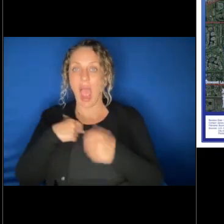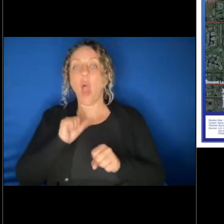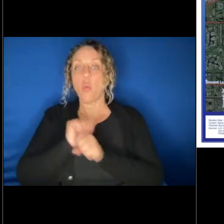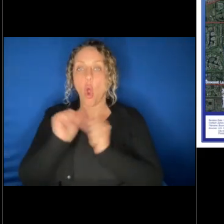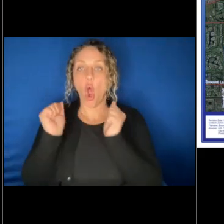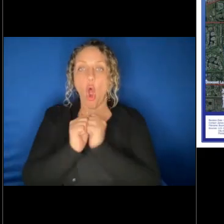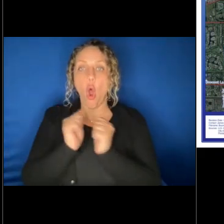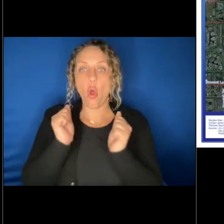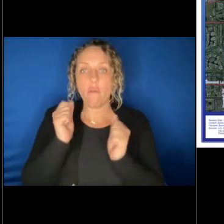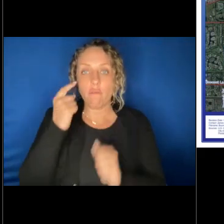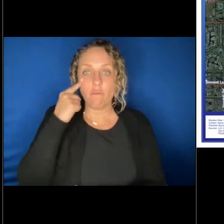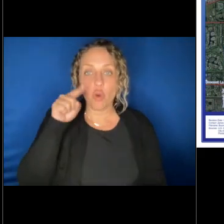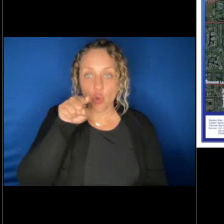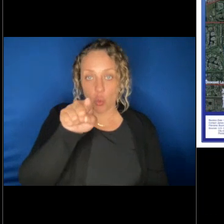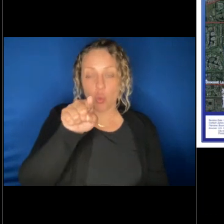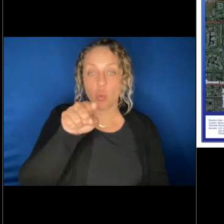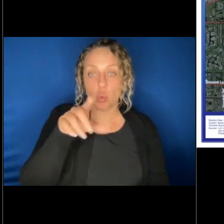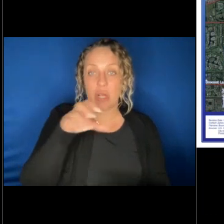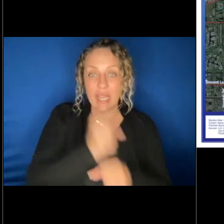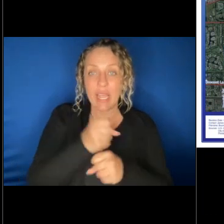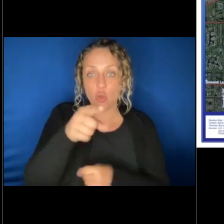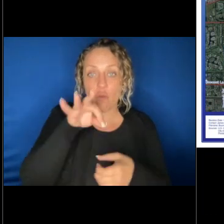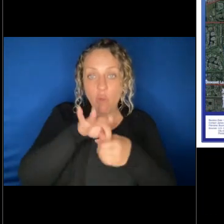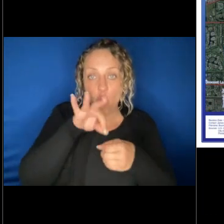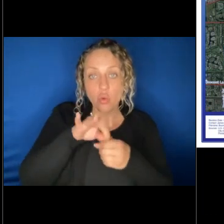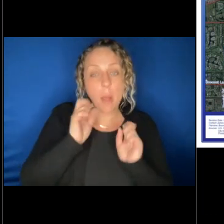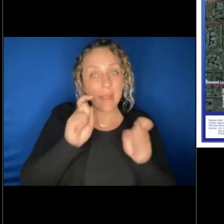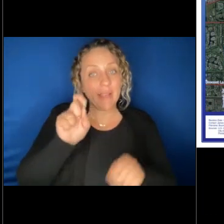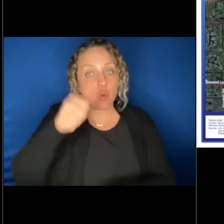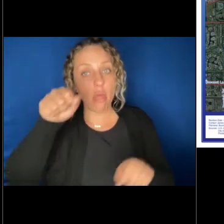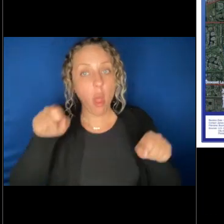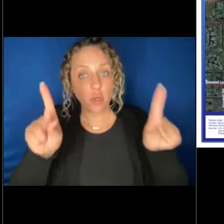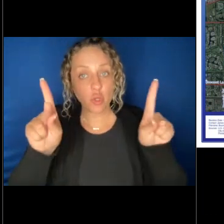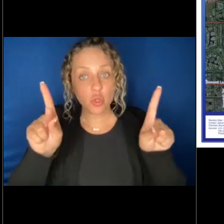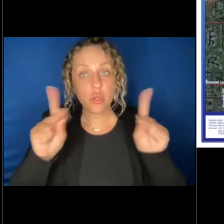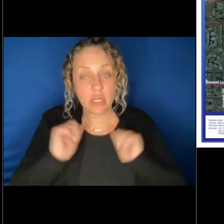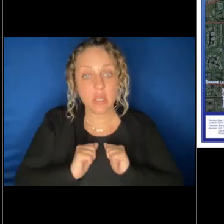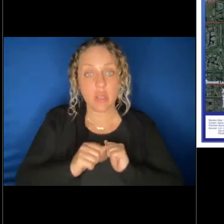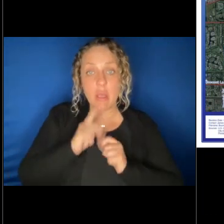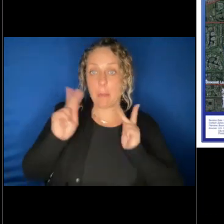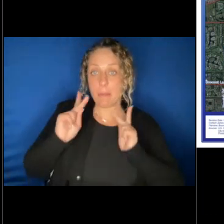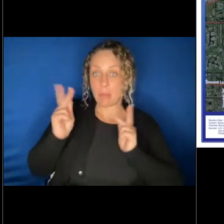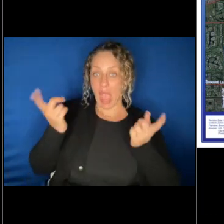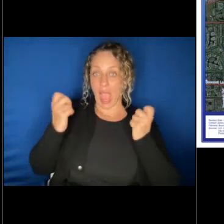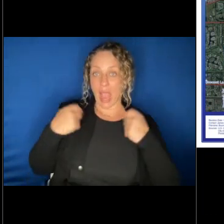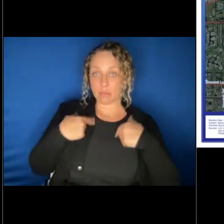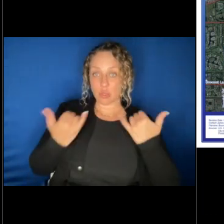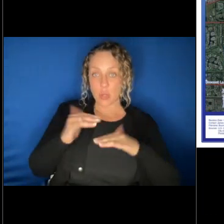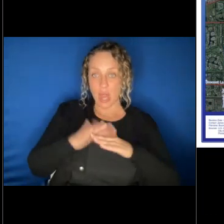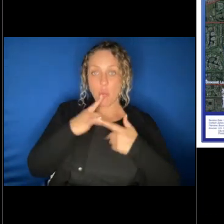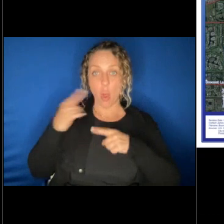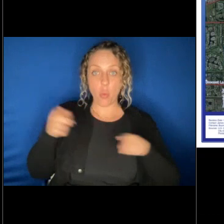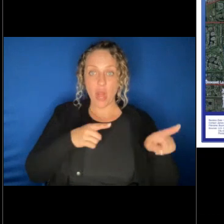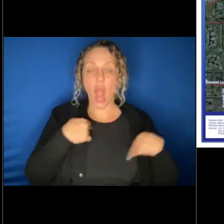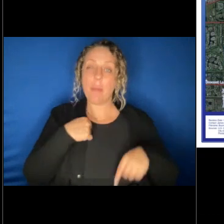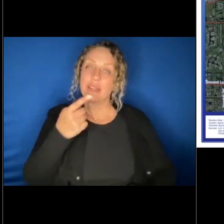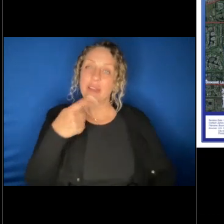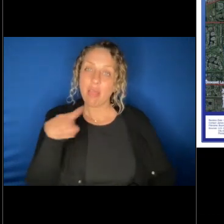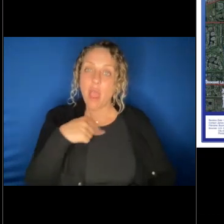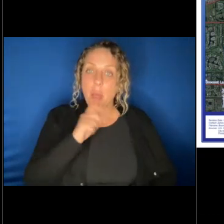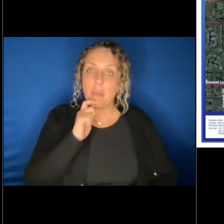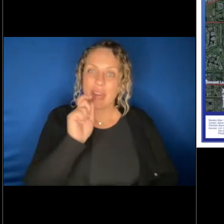So I'm gonna give you a shot. And the people in my community are gonna ask me tonight what went on. I'm gonna tell them I'm gonna give